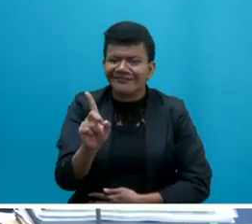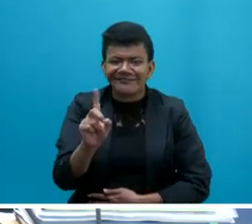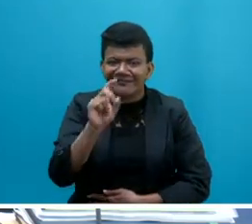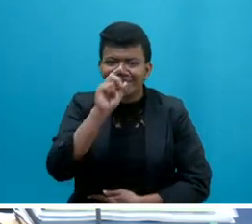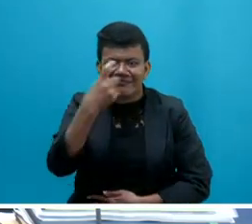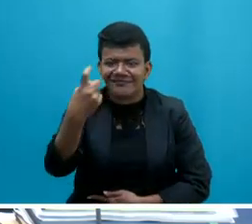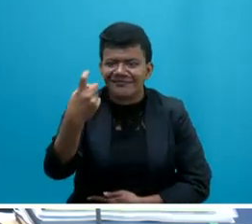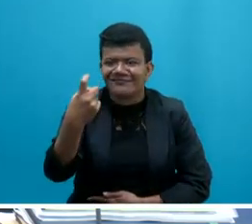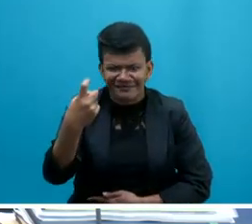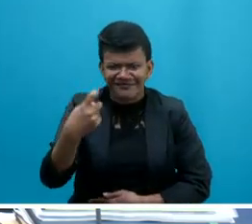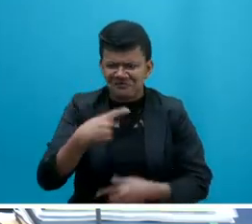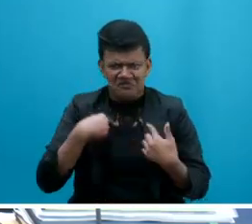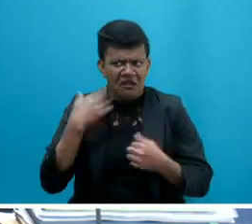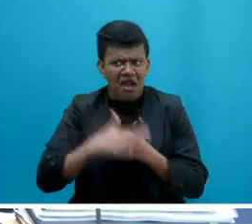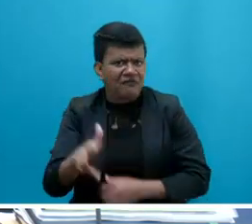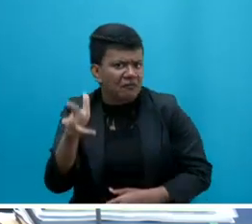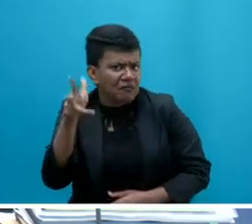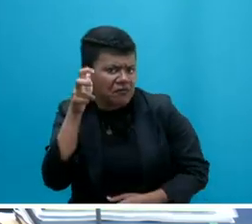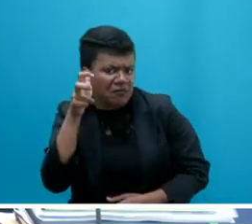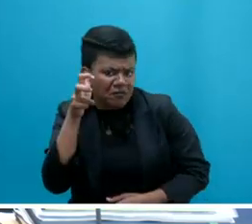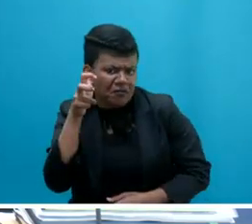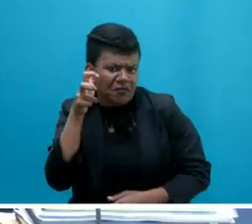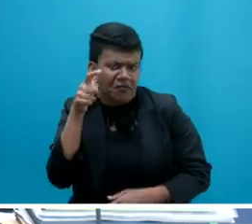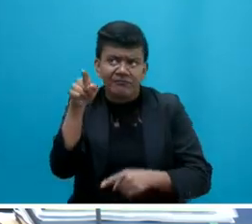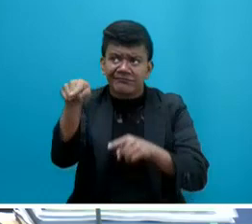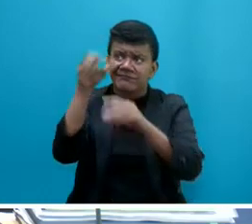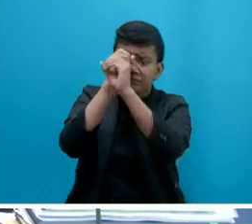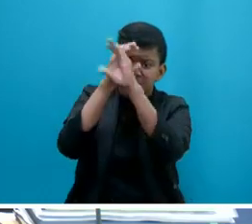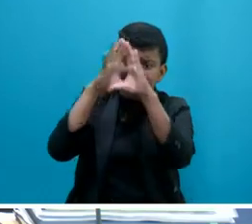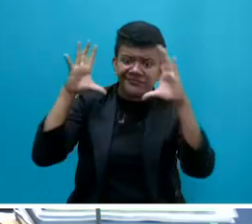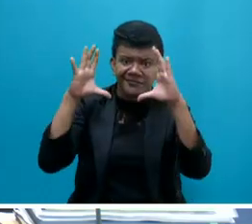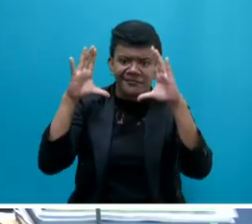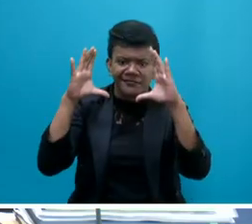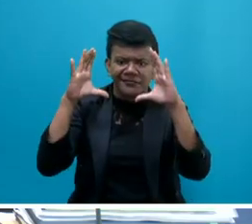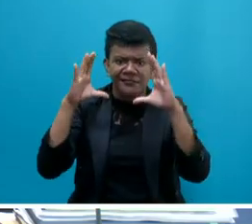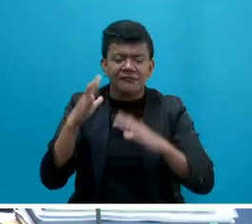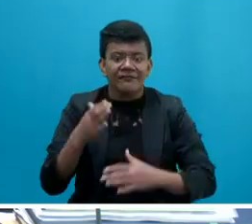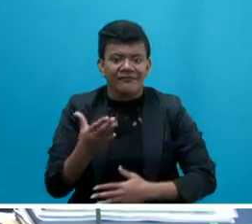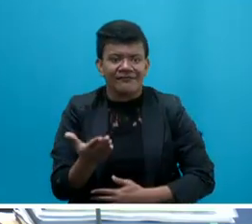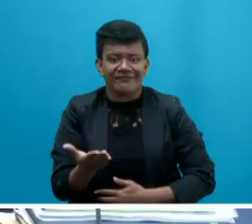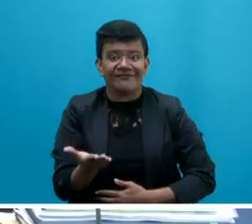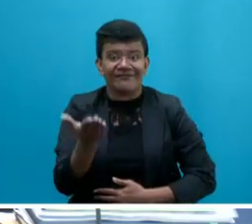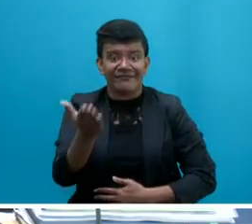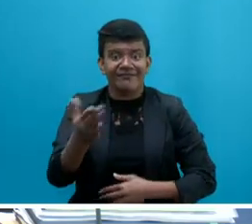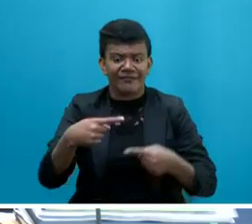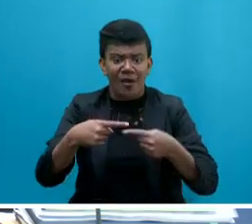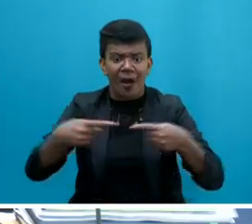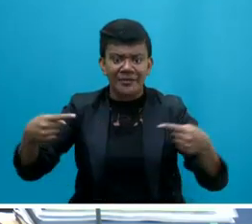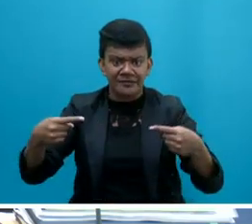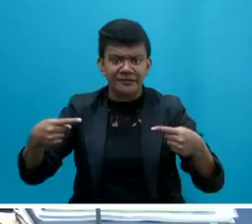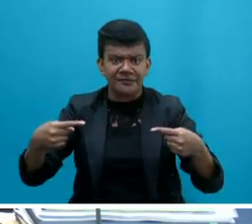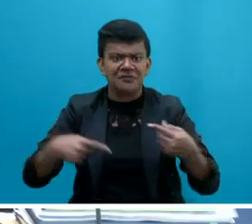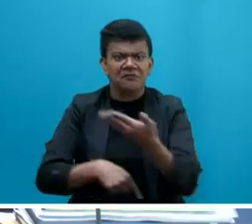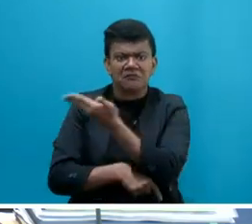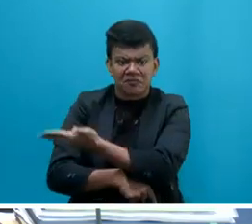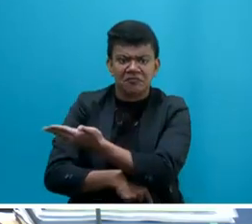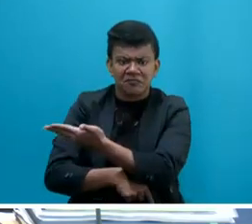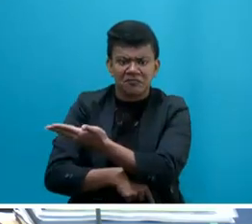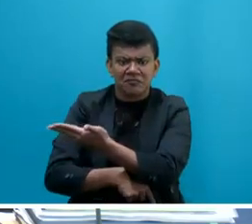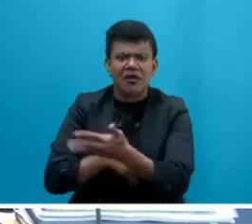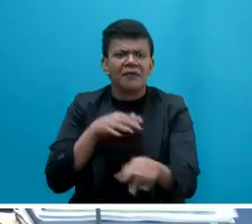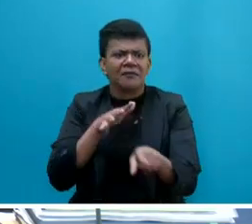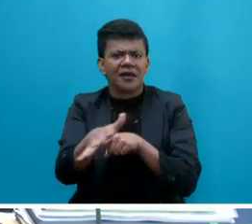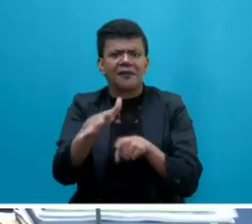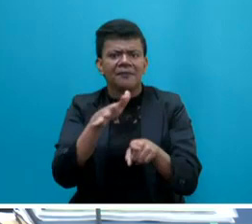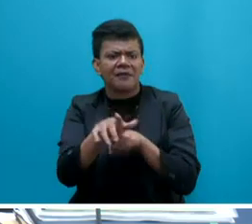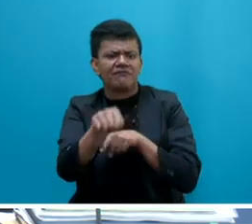any compelling national vision from the other side. They are only good at running down government. Mr. Speaker,